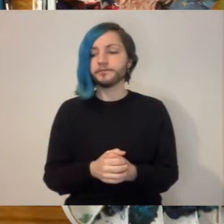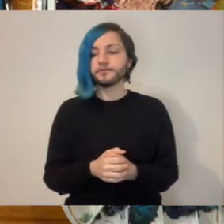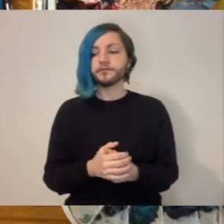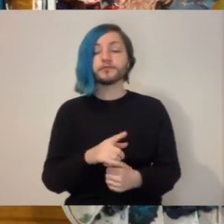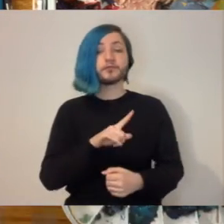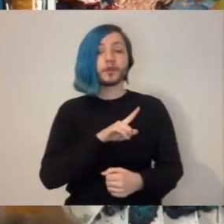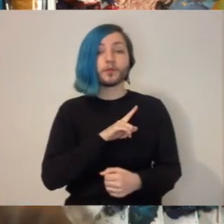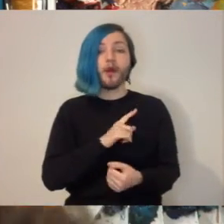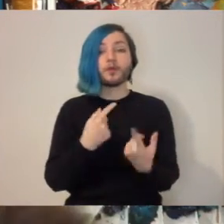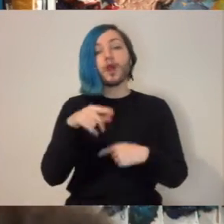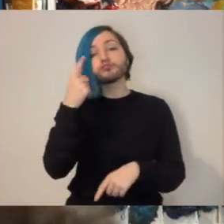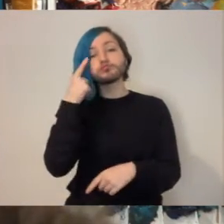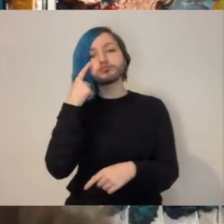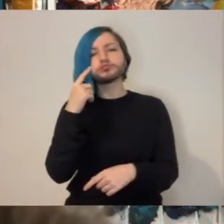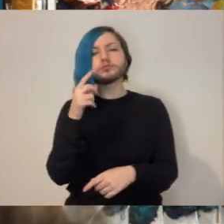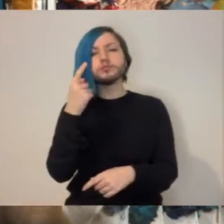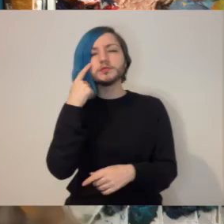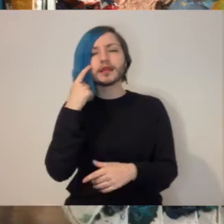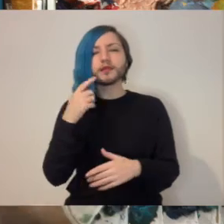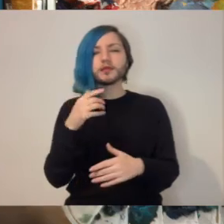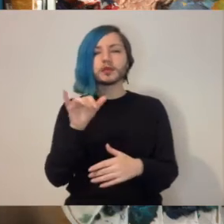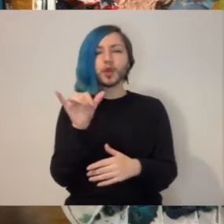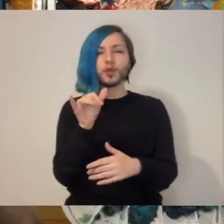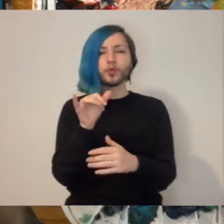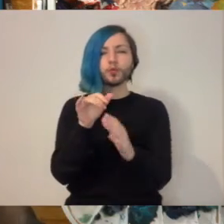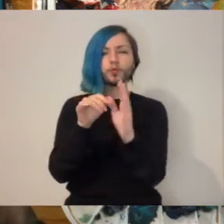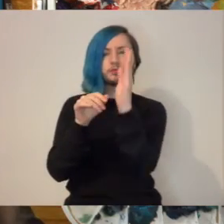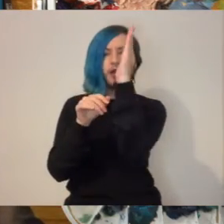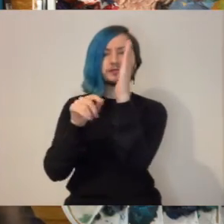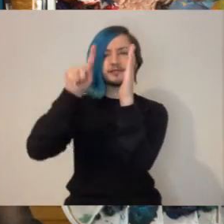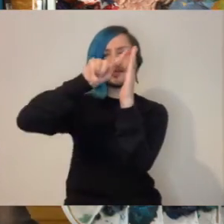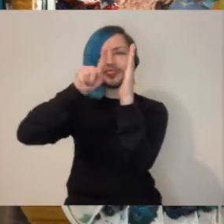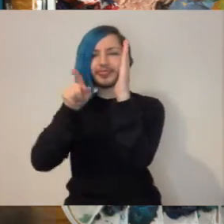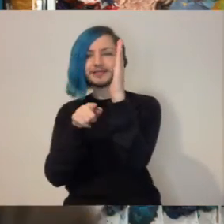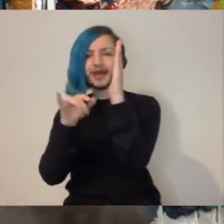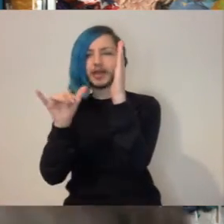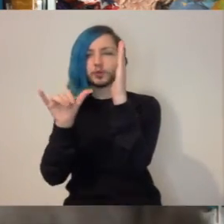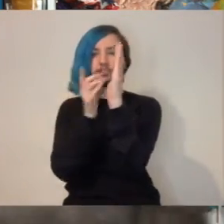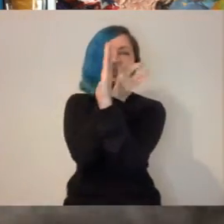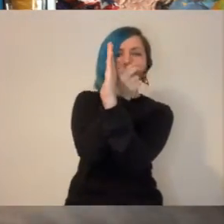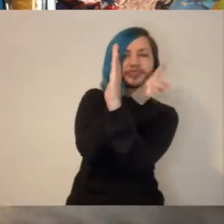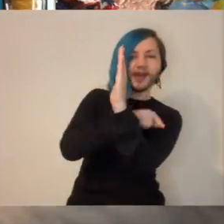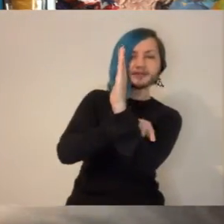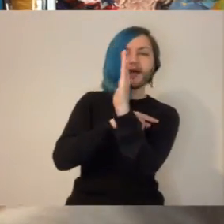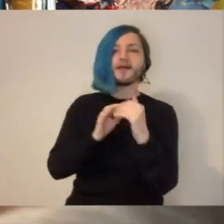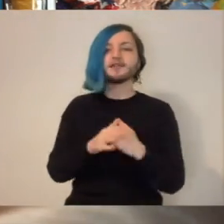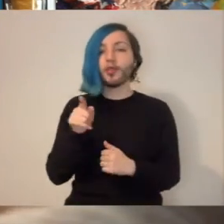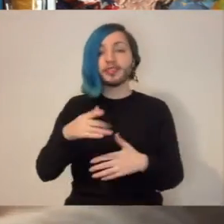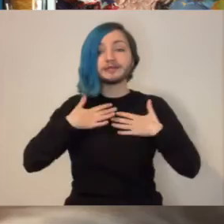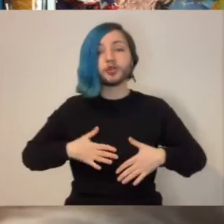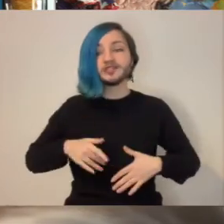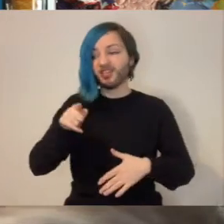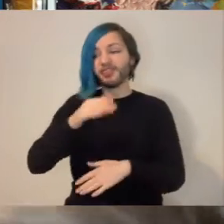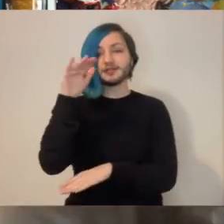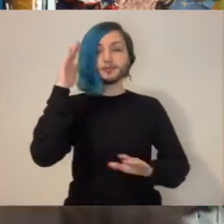because what we're doing now is we're seeing what goes this side of that line on her and what goes